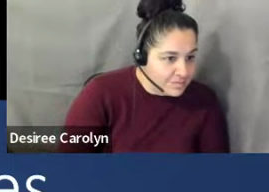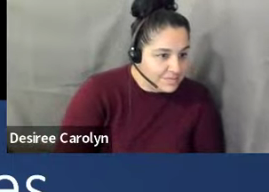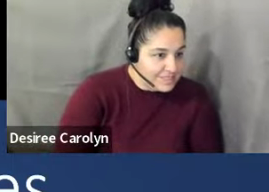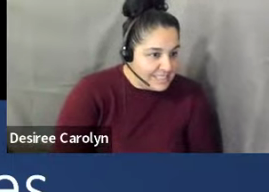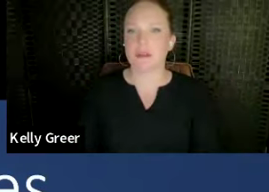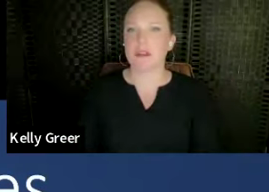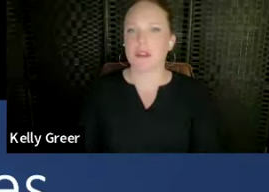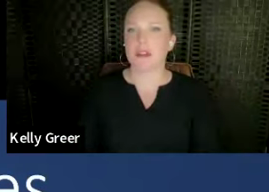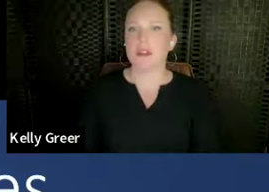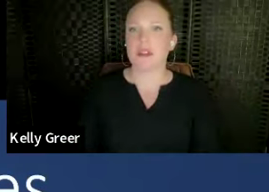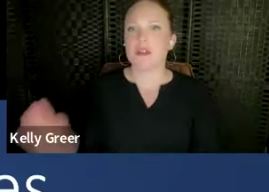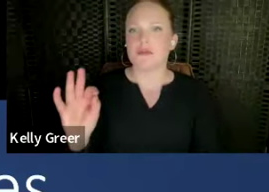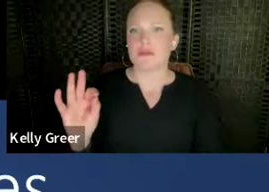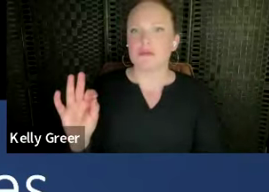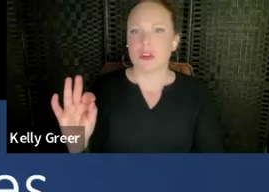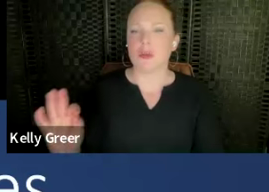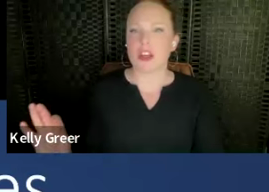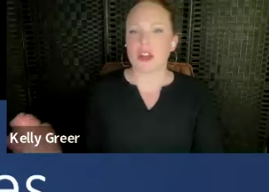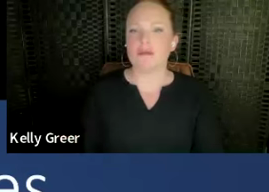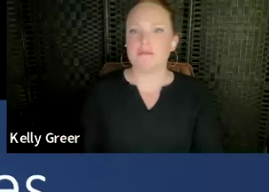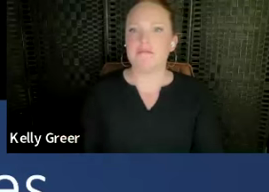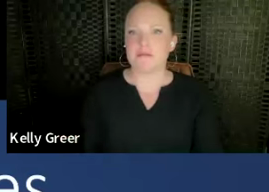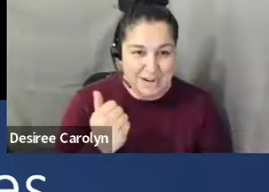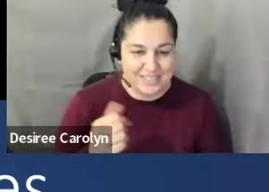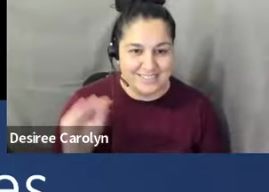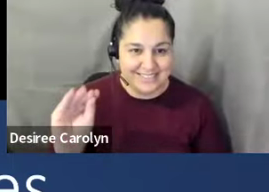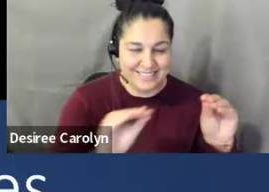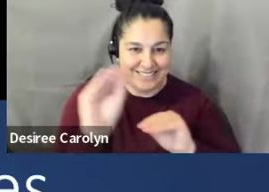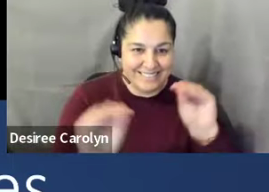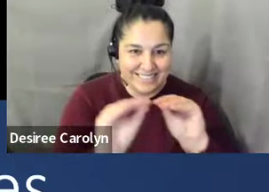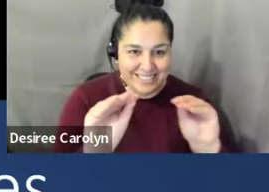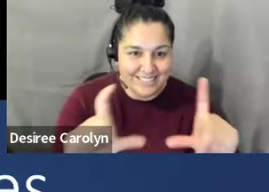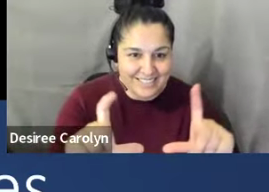It's okay. We can keep going. Okay. Are we good? Better.